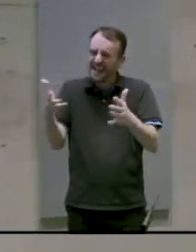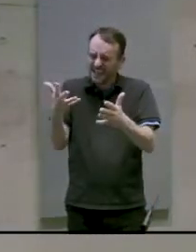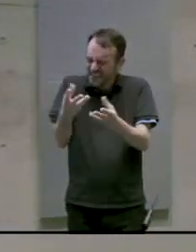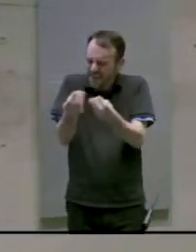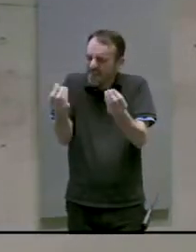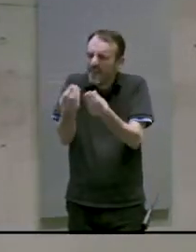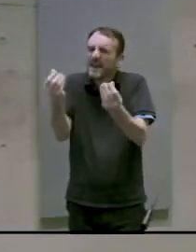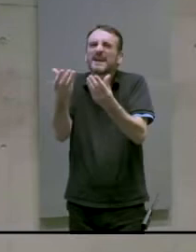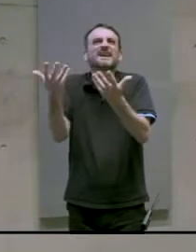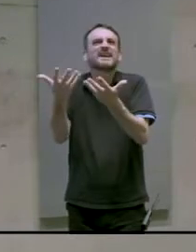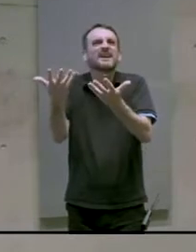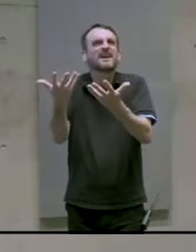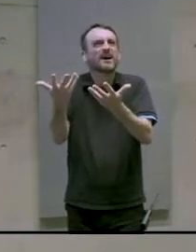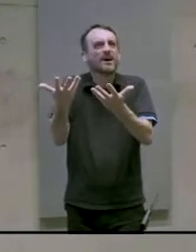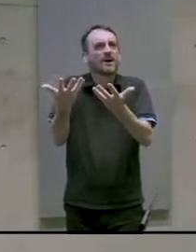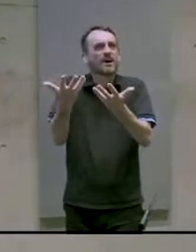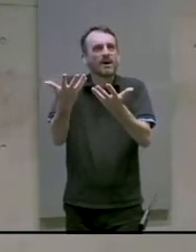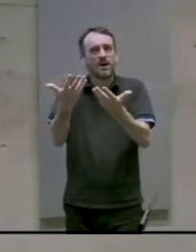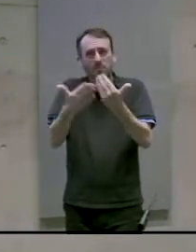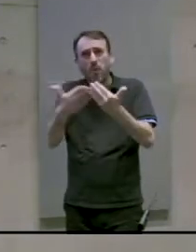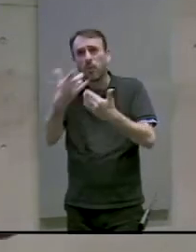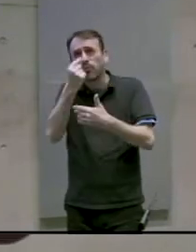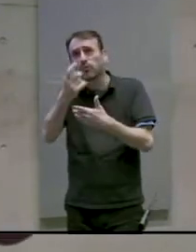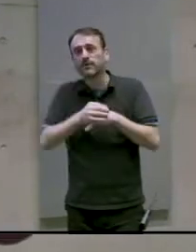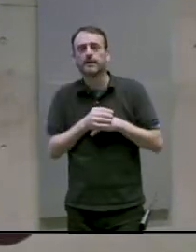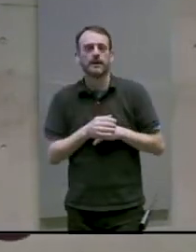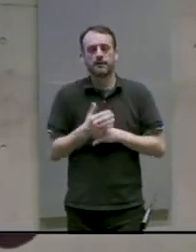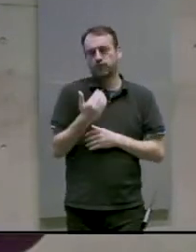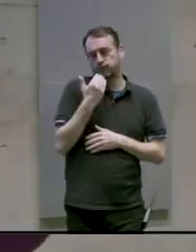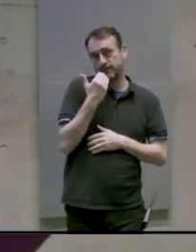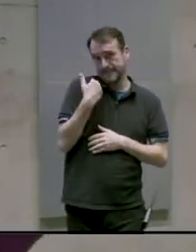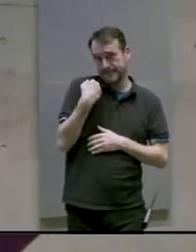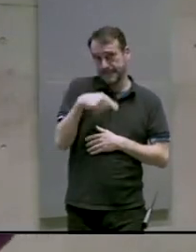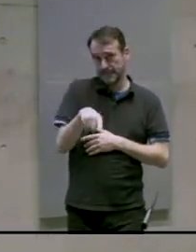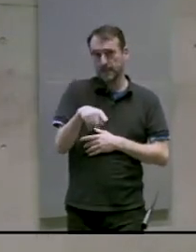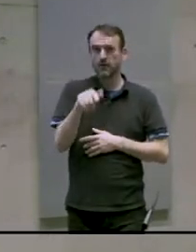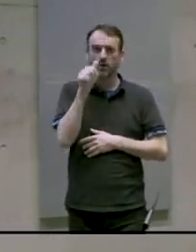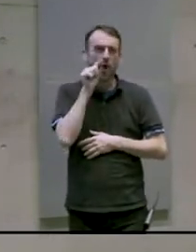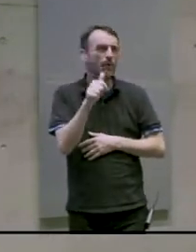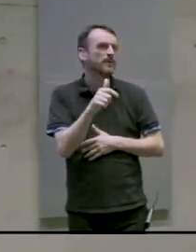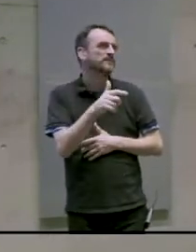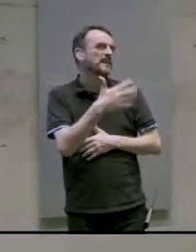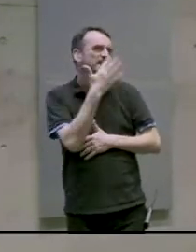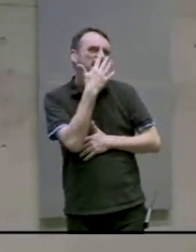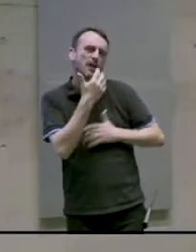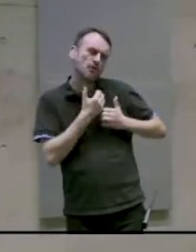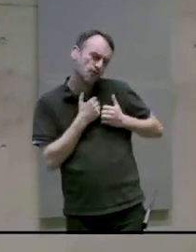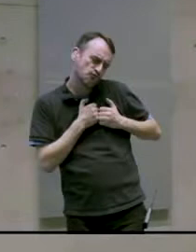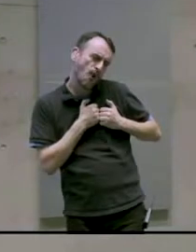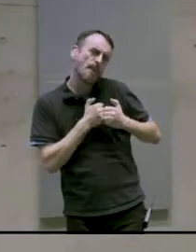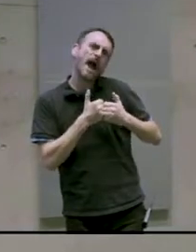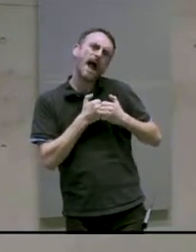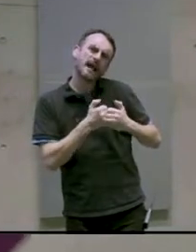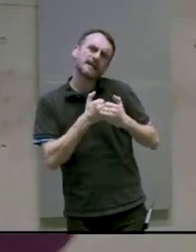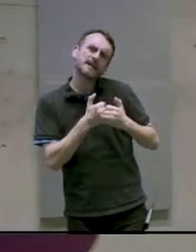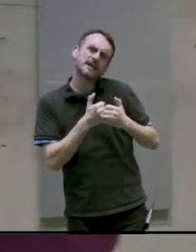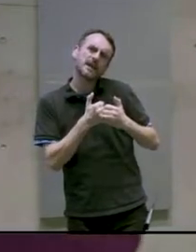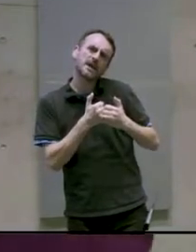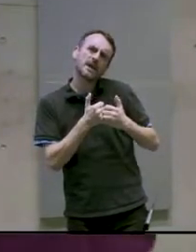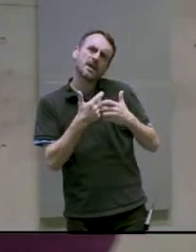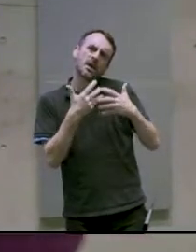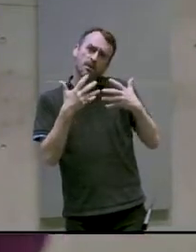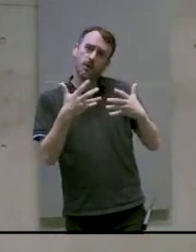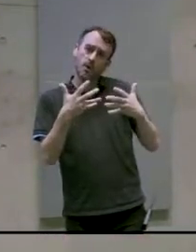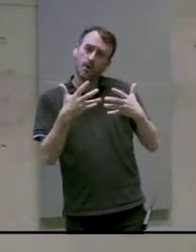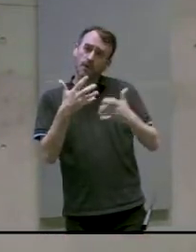something. And recently, obviously, we've seen like these teenage romance things become massive, but they're really shallow at the same